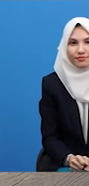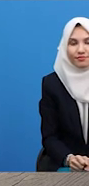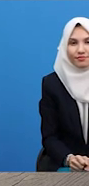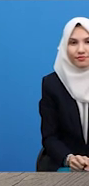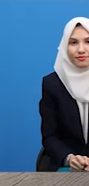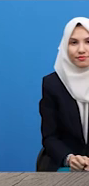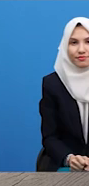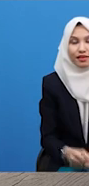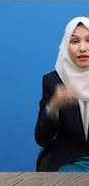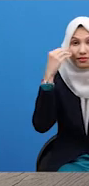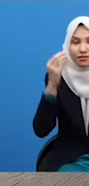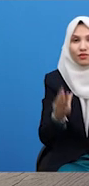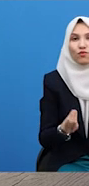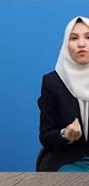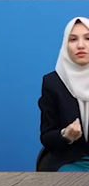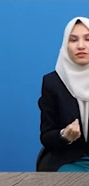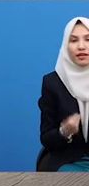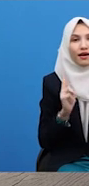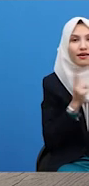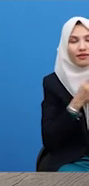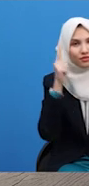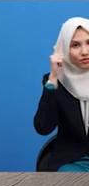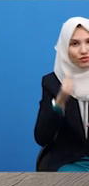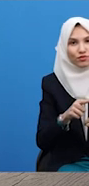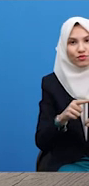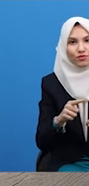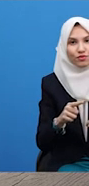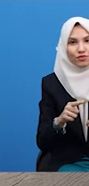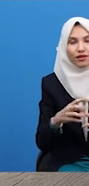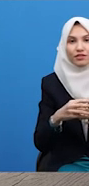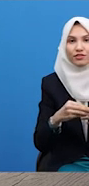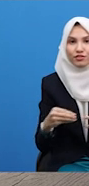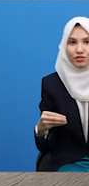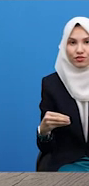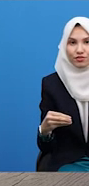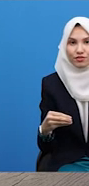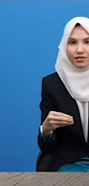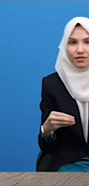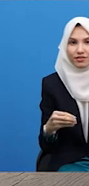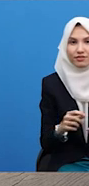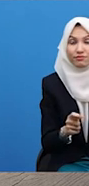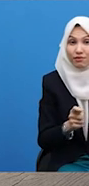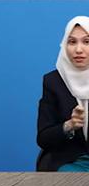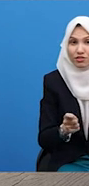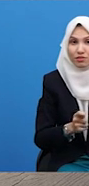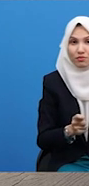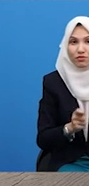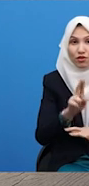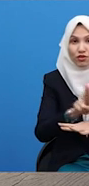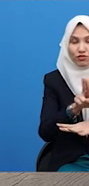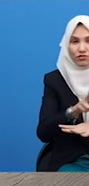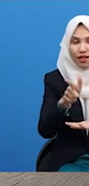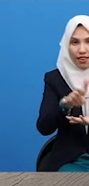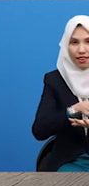Teacher wants us to choose a type of transport to use on a long journey. I would choose to ride a